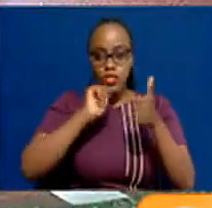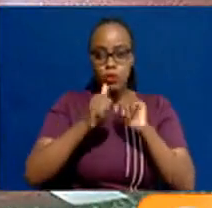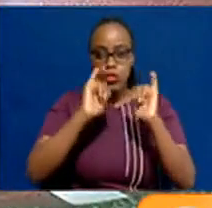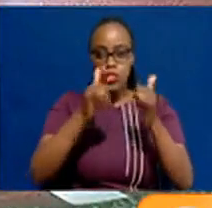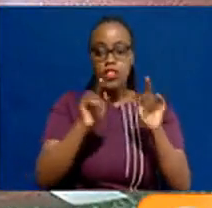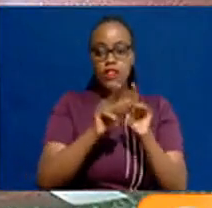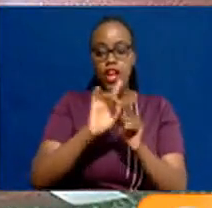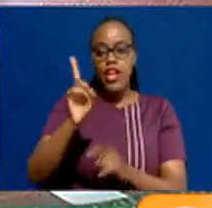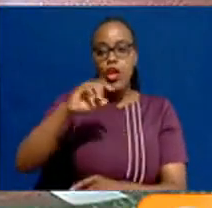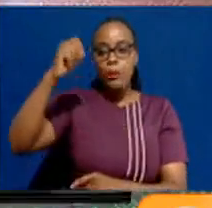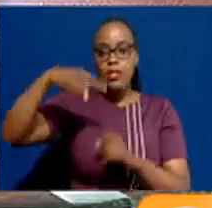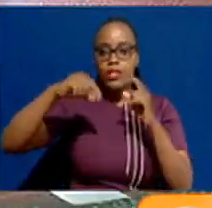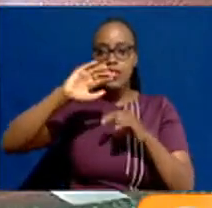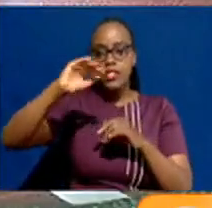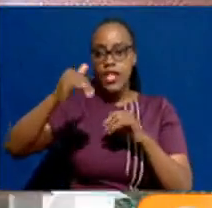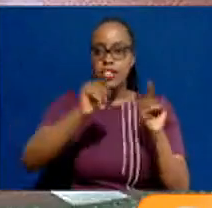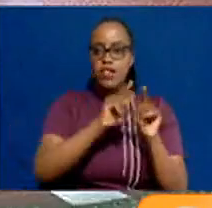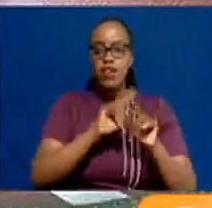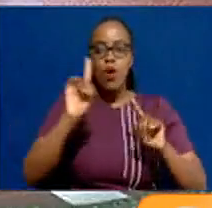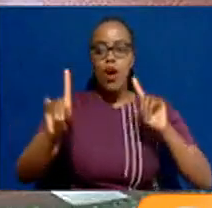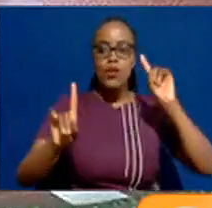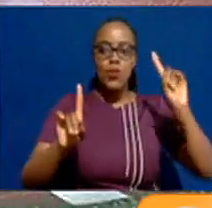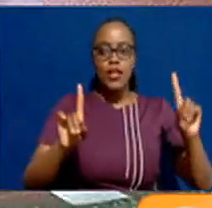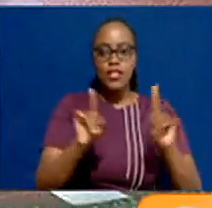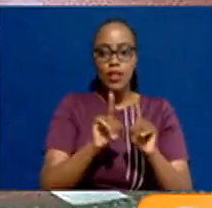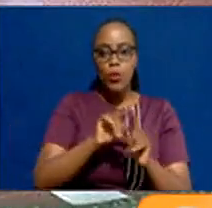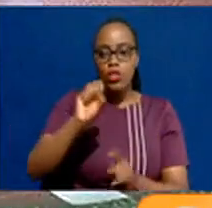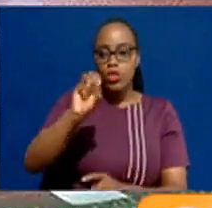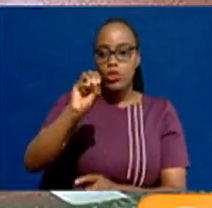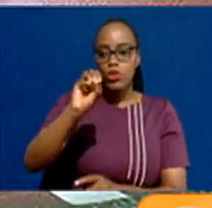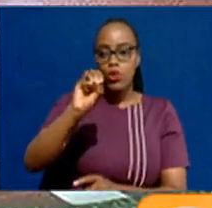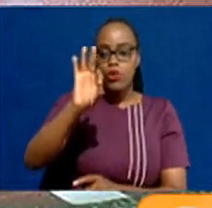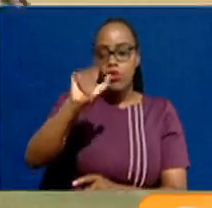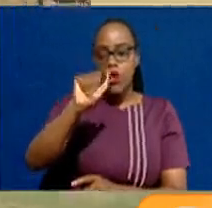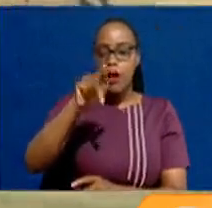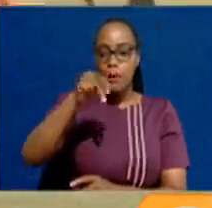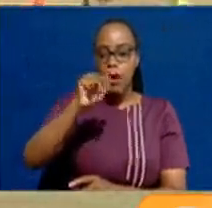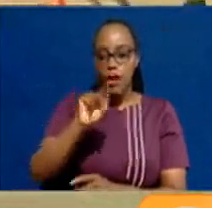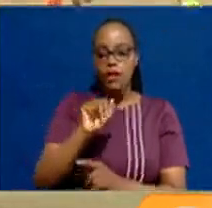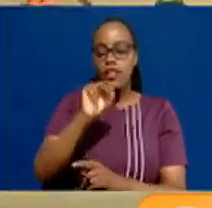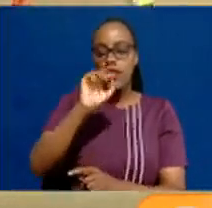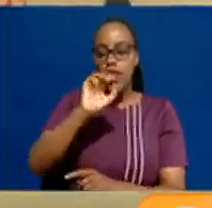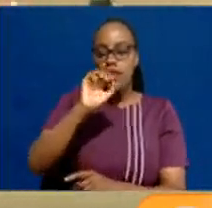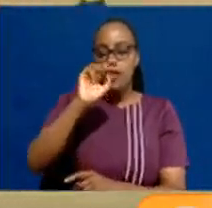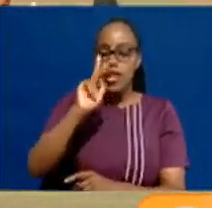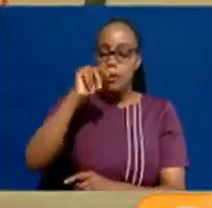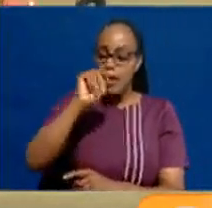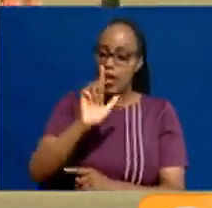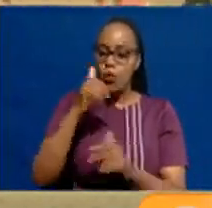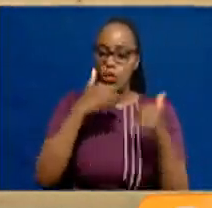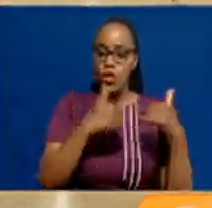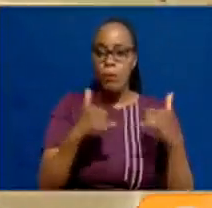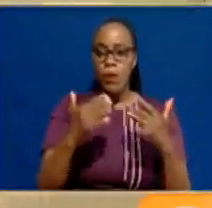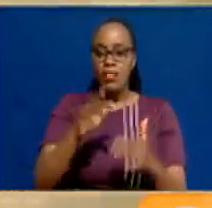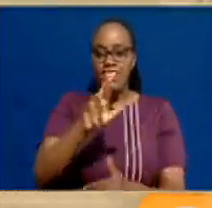And Nairobi City Stars have been forced to a 1-1 draw with Sofapaka in the Premier League match play today at the